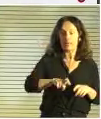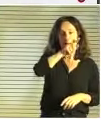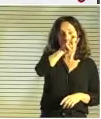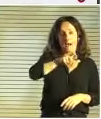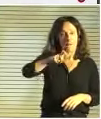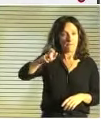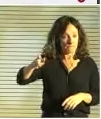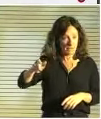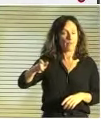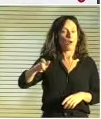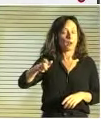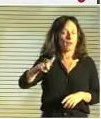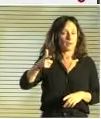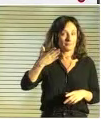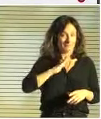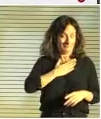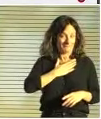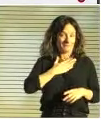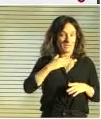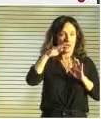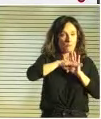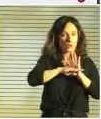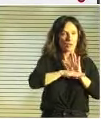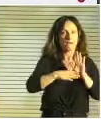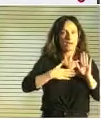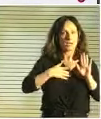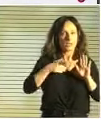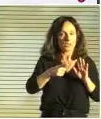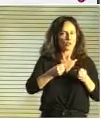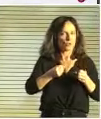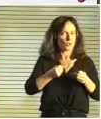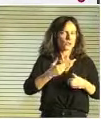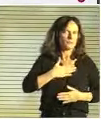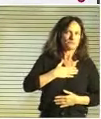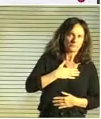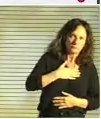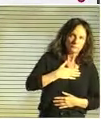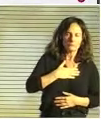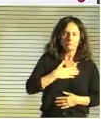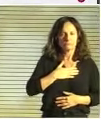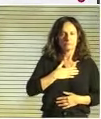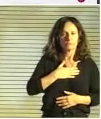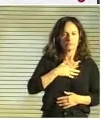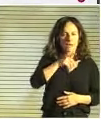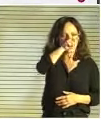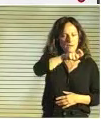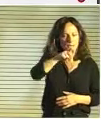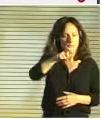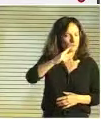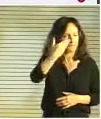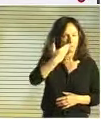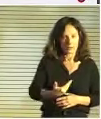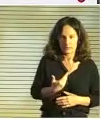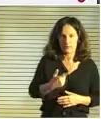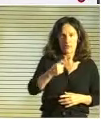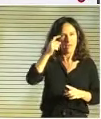industry. When we talk about the challenges, it's always about the environmental footprint, but